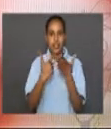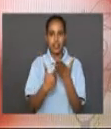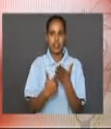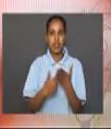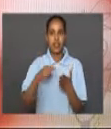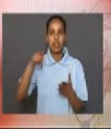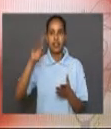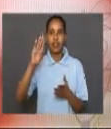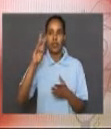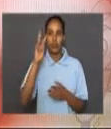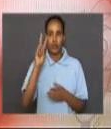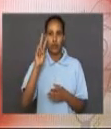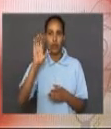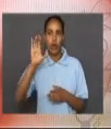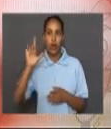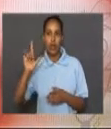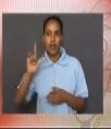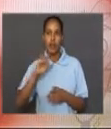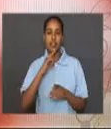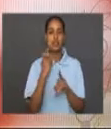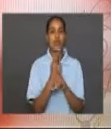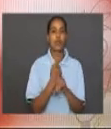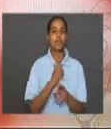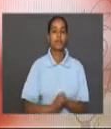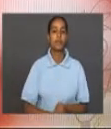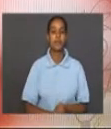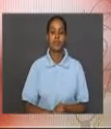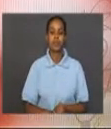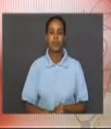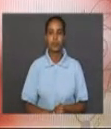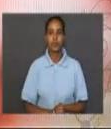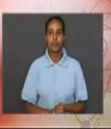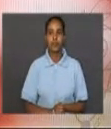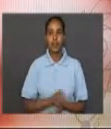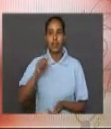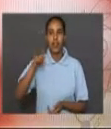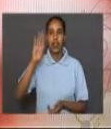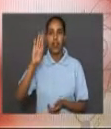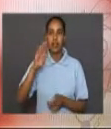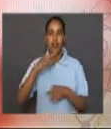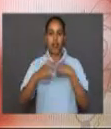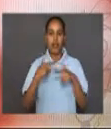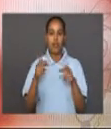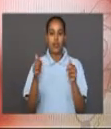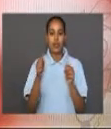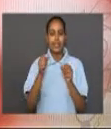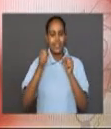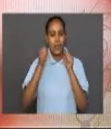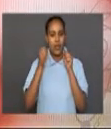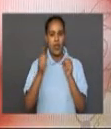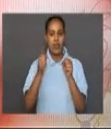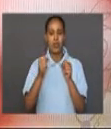very dense substance. Galena can be separated from its